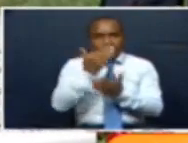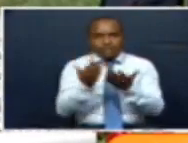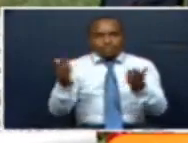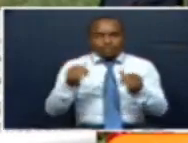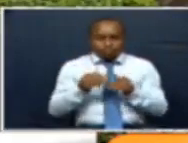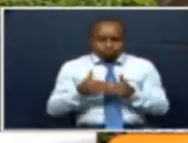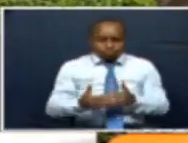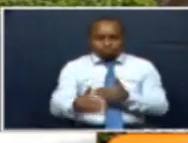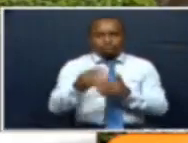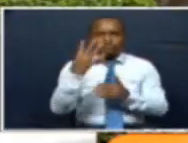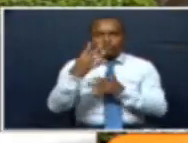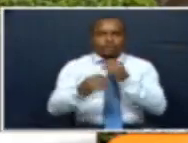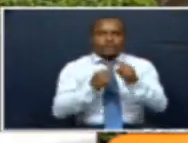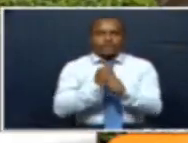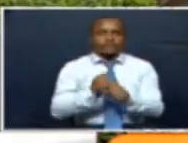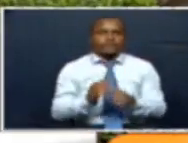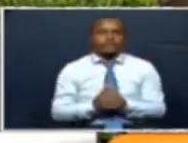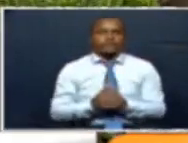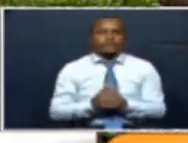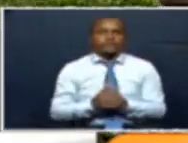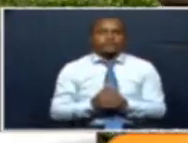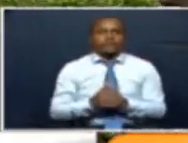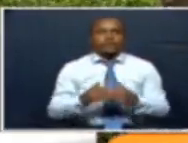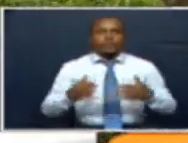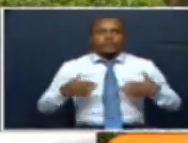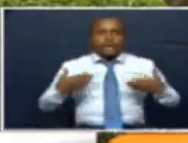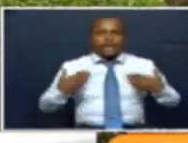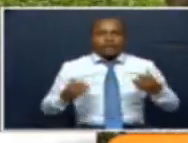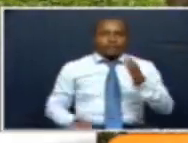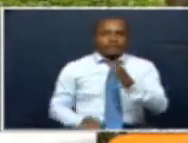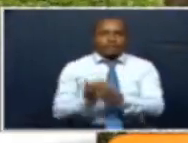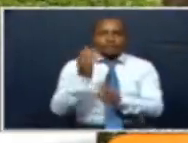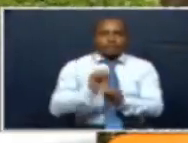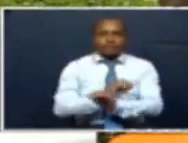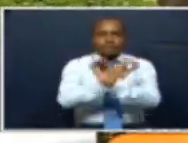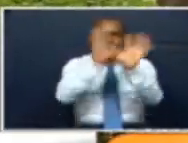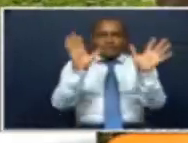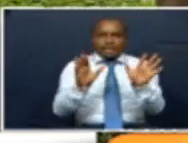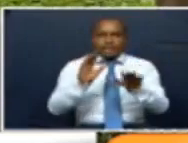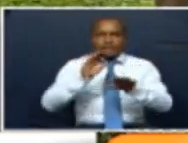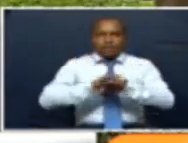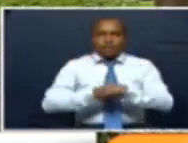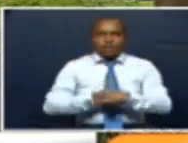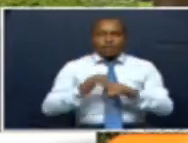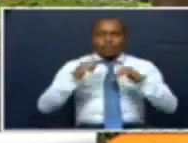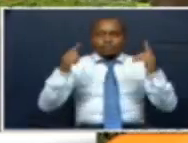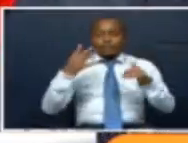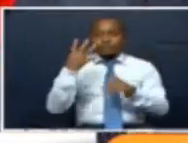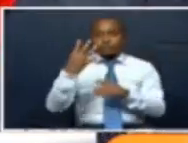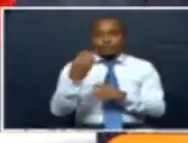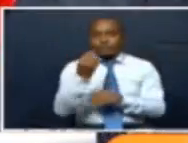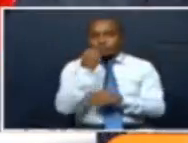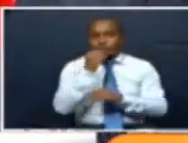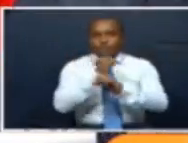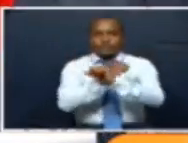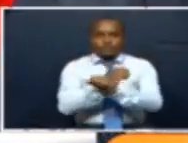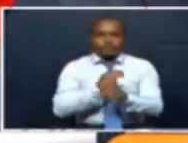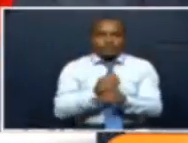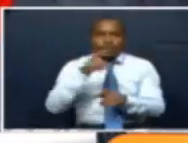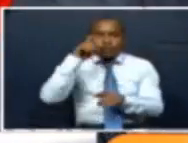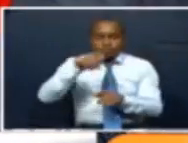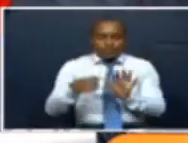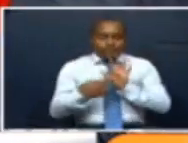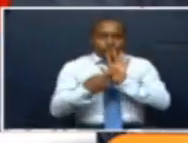next 4 years. We are also very happy that he has come out very clearly on the big four in terms of food security. We must show the